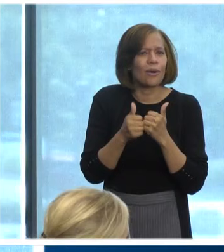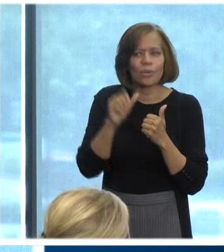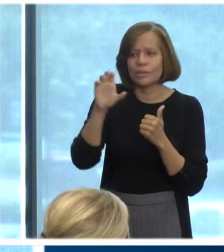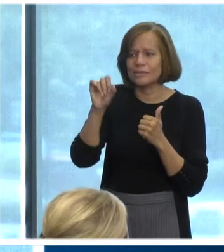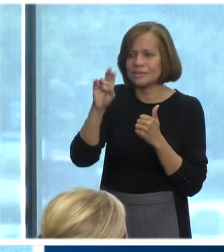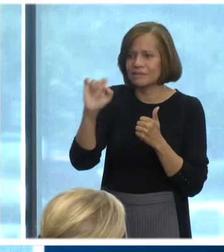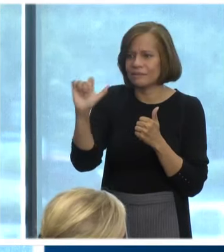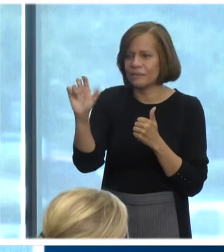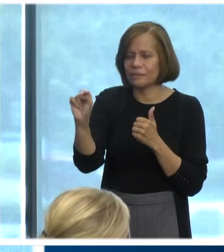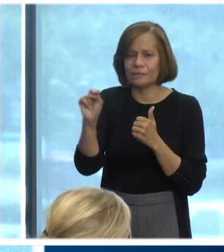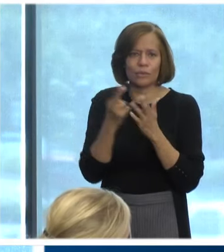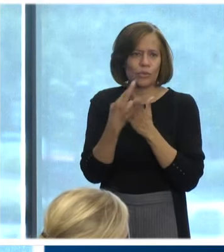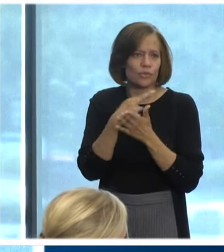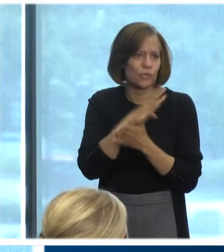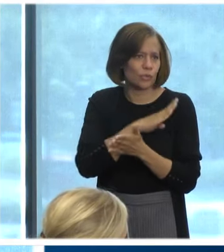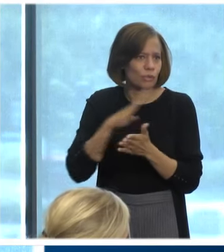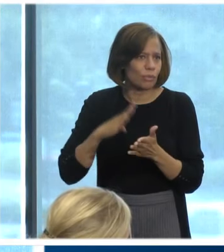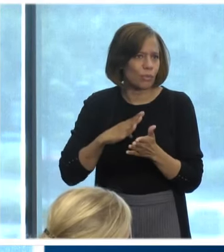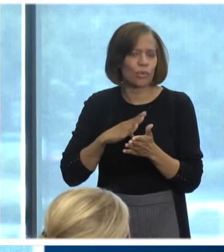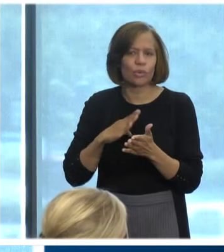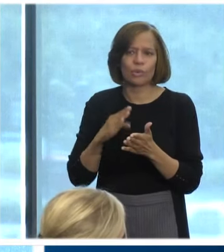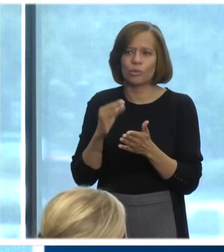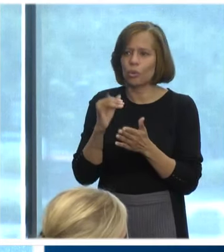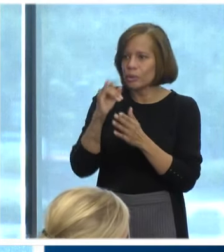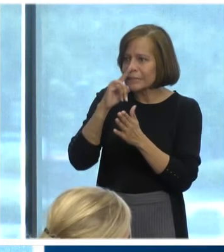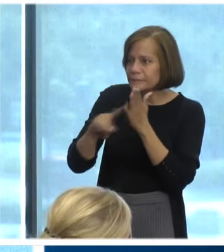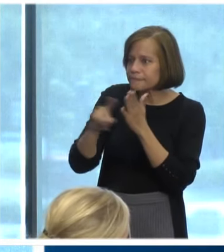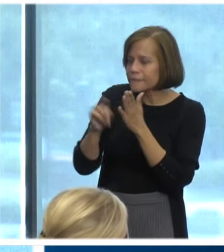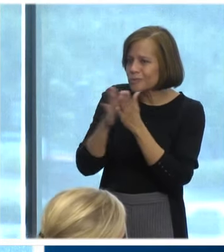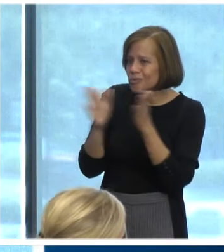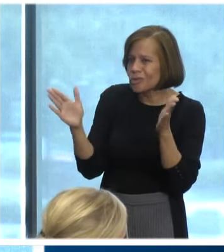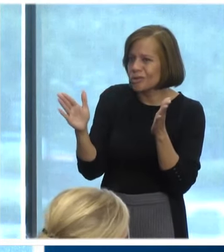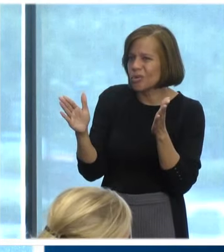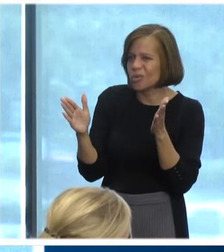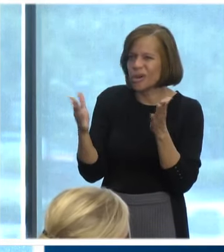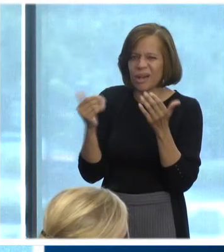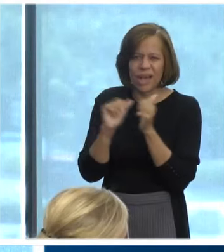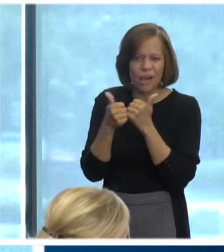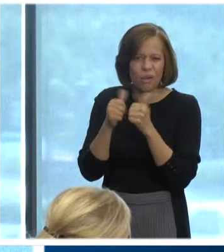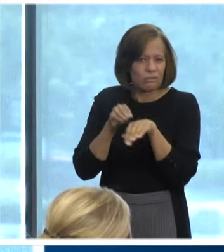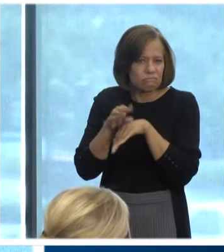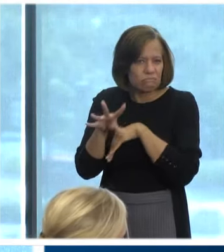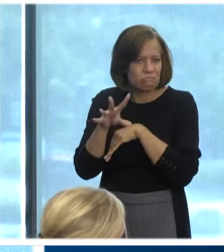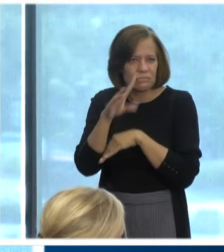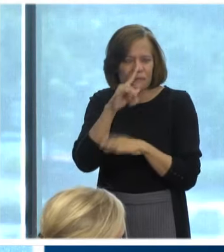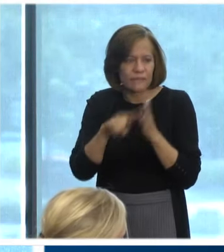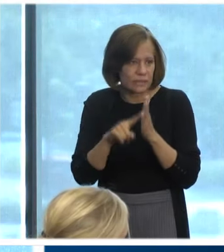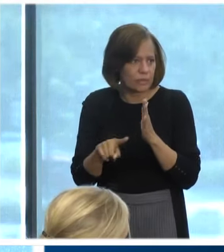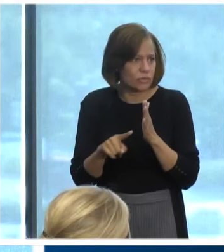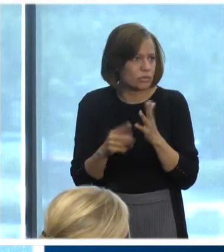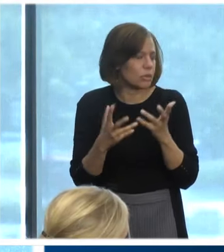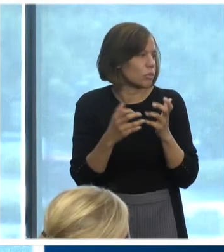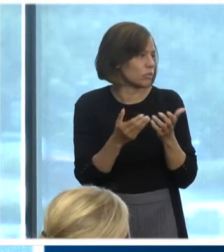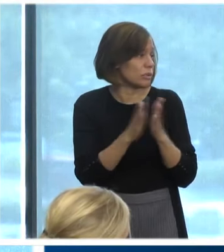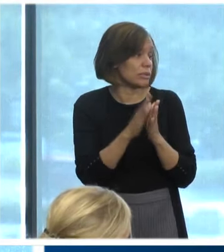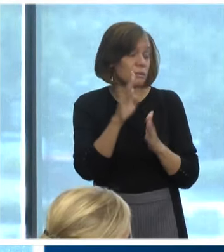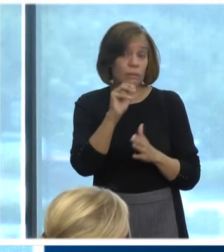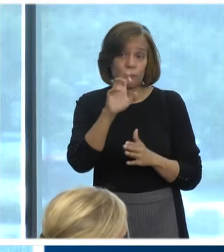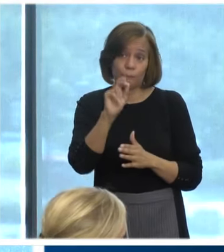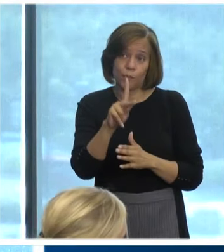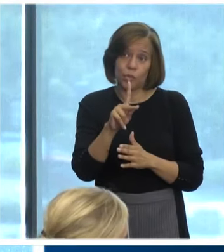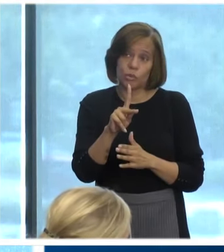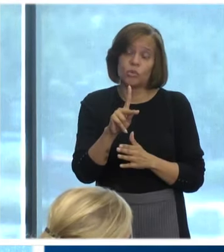and inspector general with subpoena power have impacted these investigations? And so I want to ask Mark to speak to